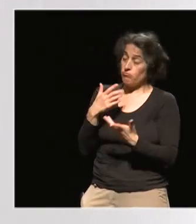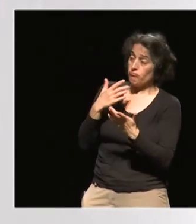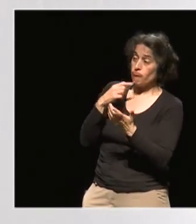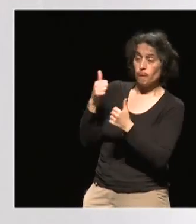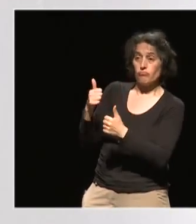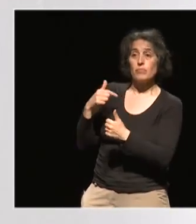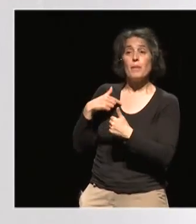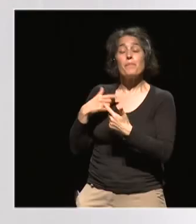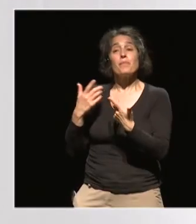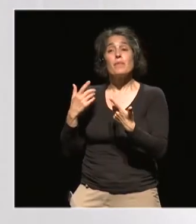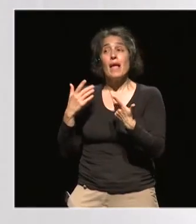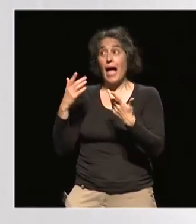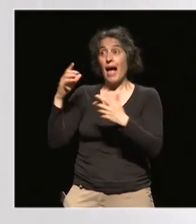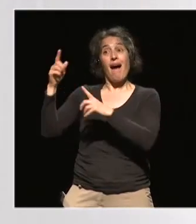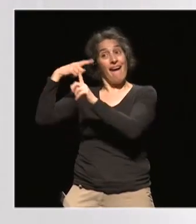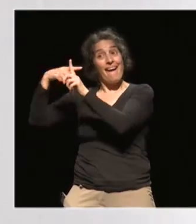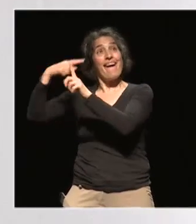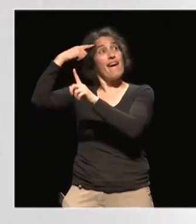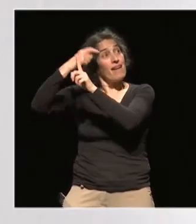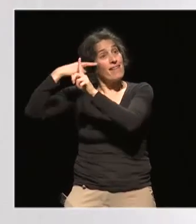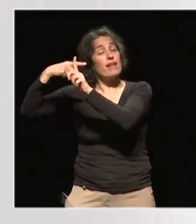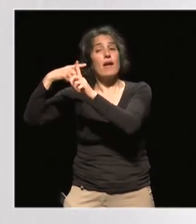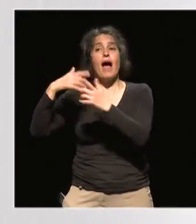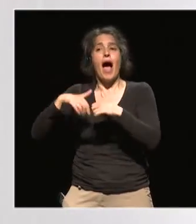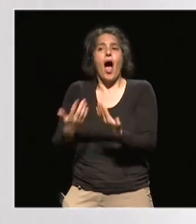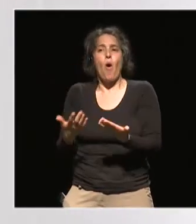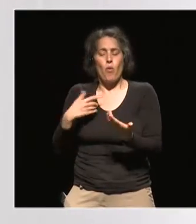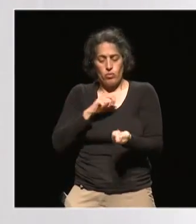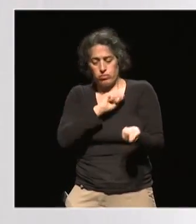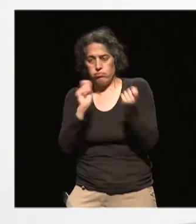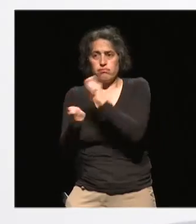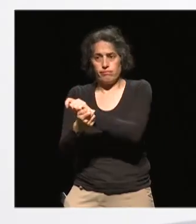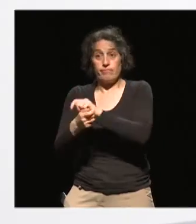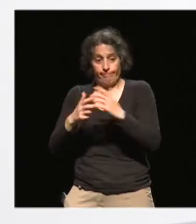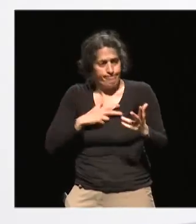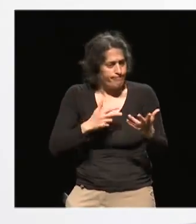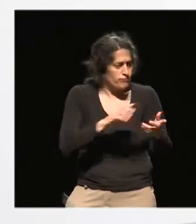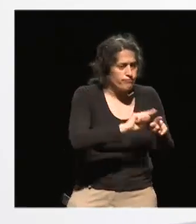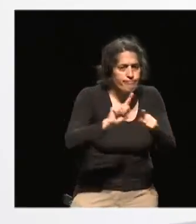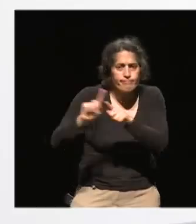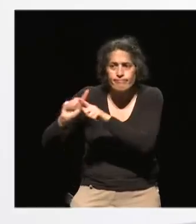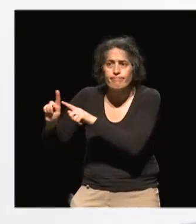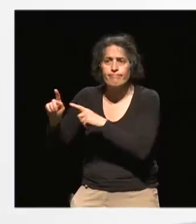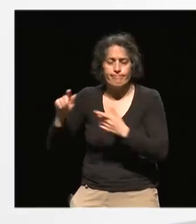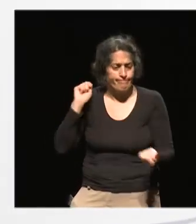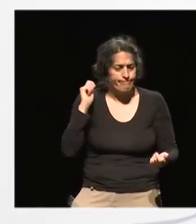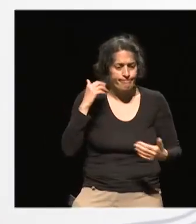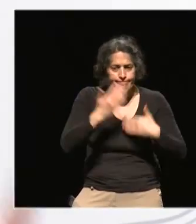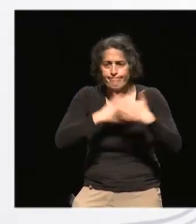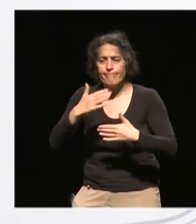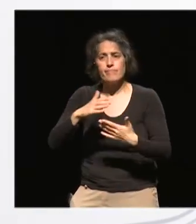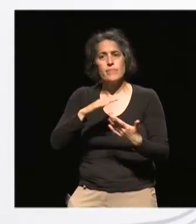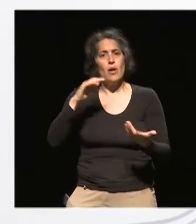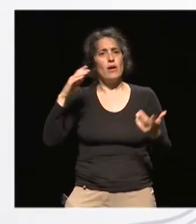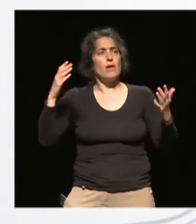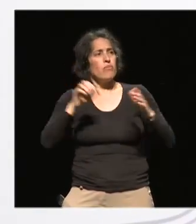we make it become a reality? Well, this is what we're working on, establishing the link between civil society, individuals, people,